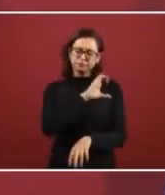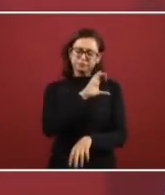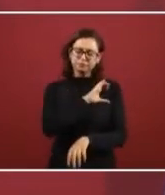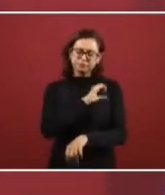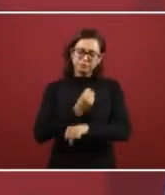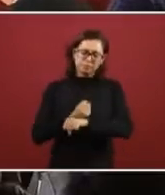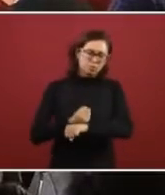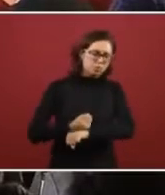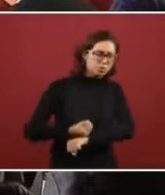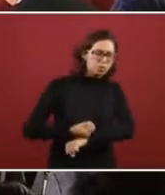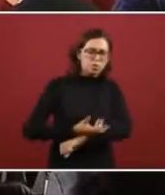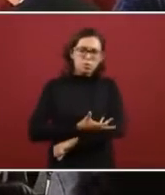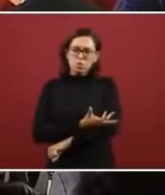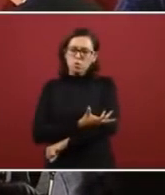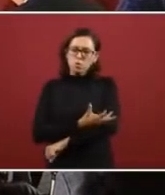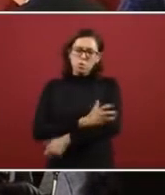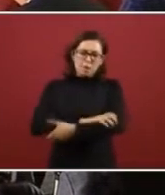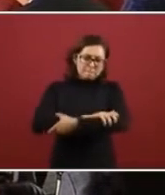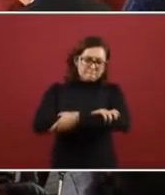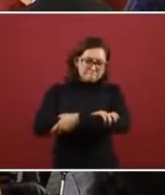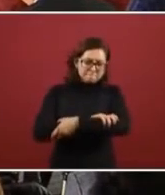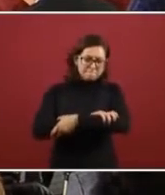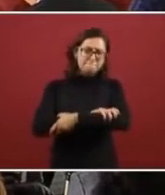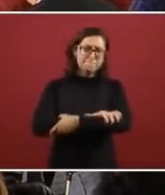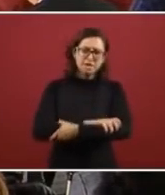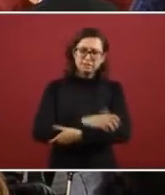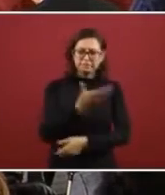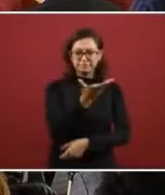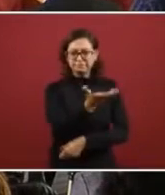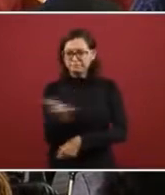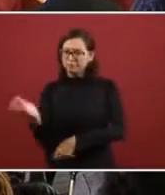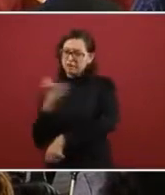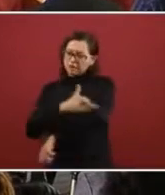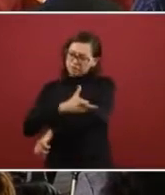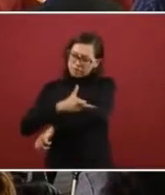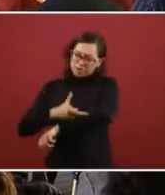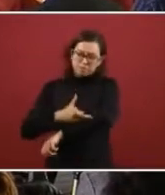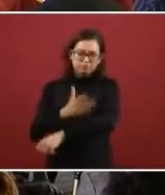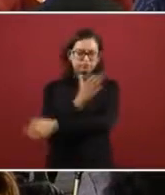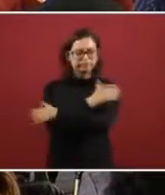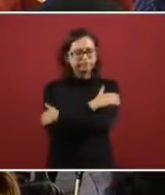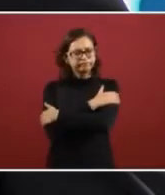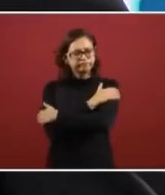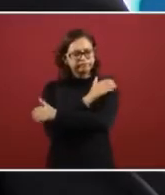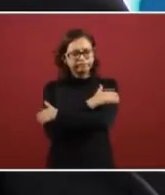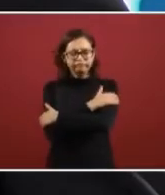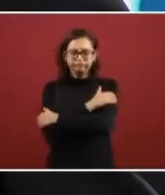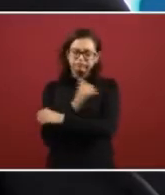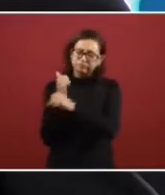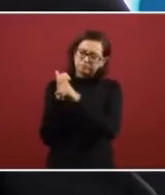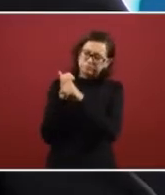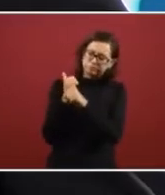emotion and solidarity a todas las familias to all the families dolorosamente afectadas that have been por los sismos que